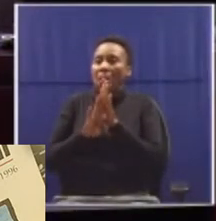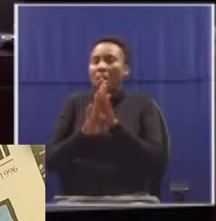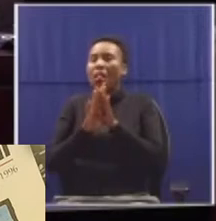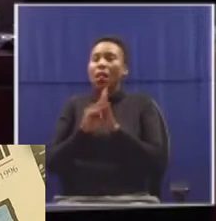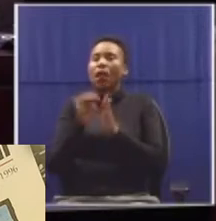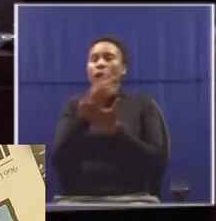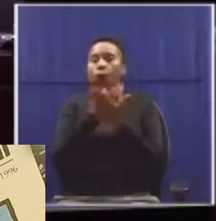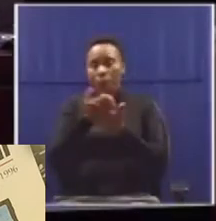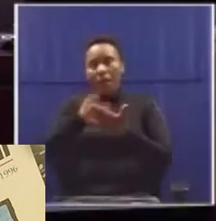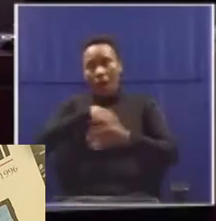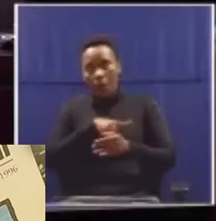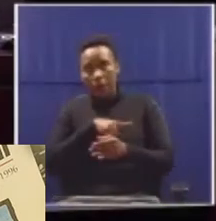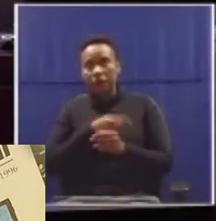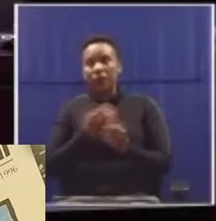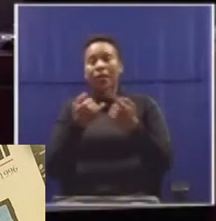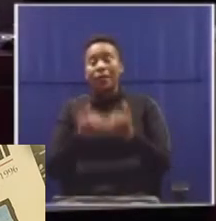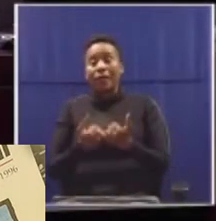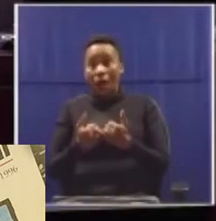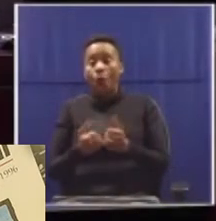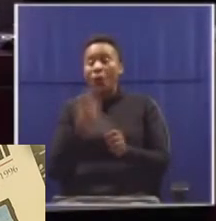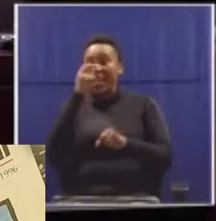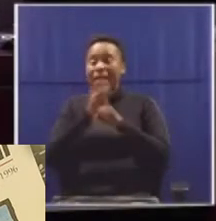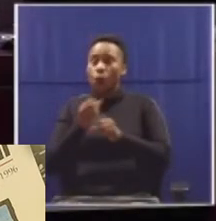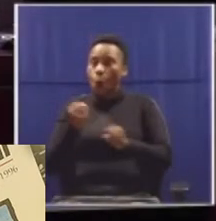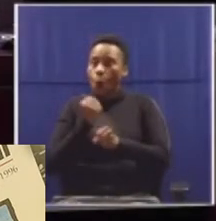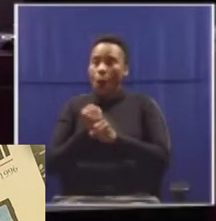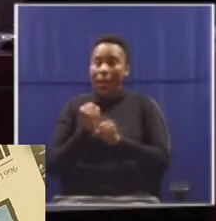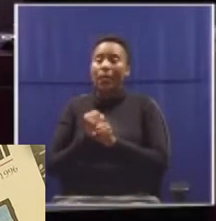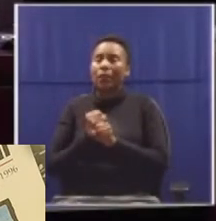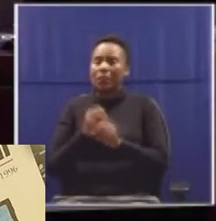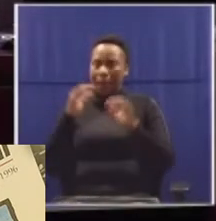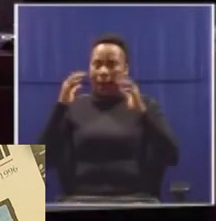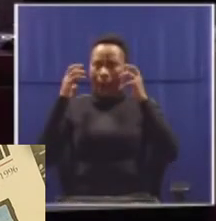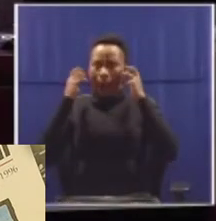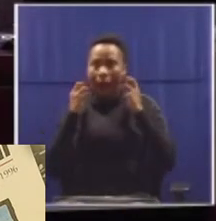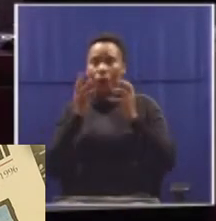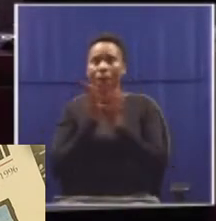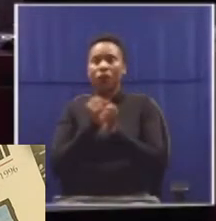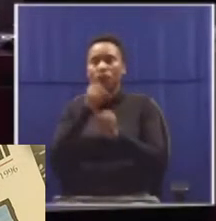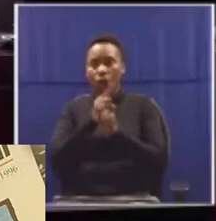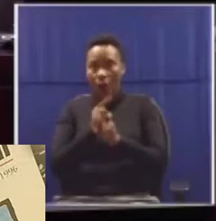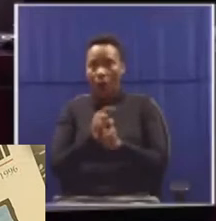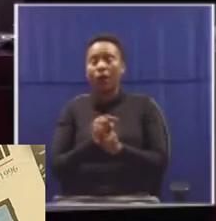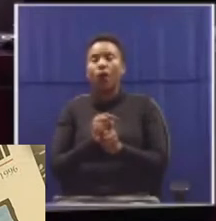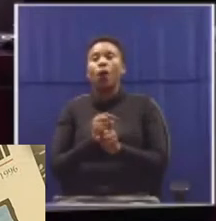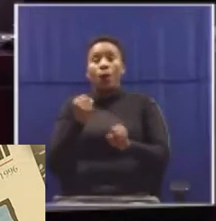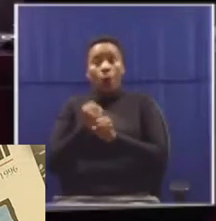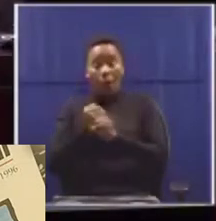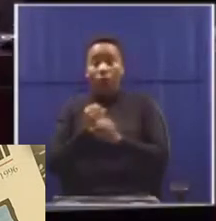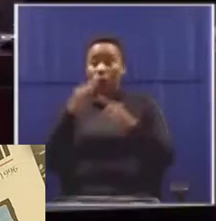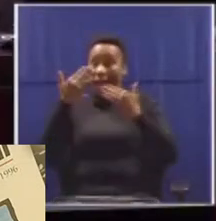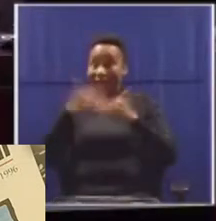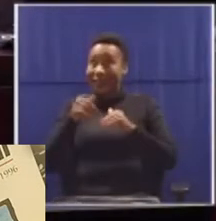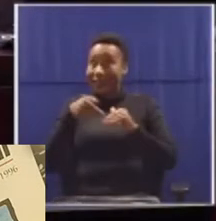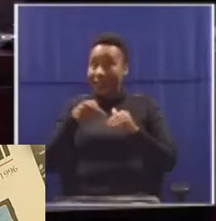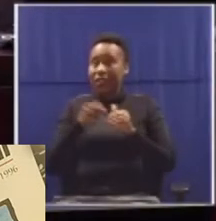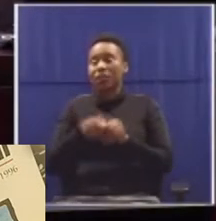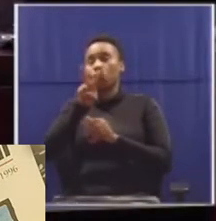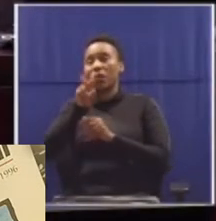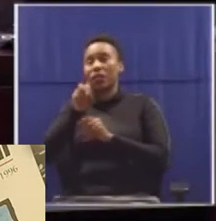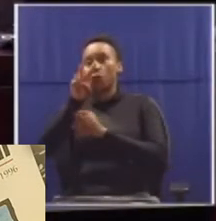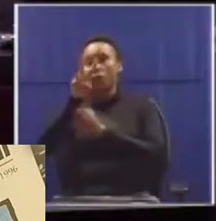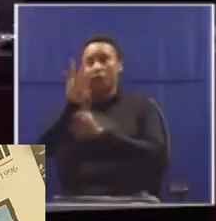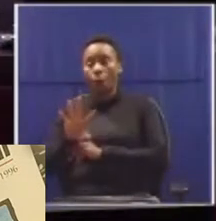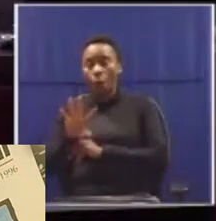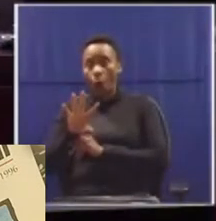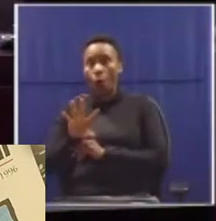to implement the remedial measures to address eight areas of deficiencies by the end of 2024 as agreed there could